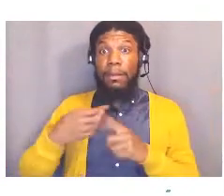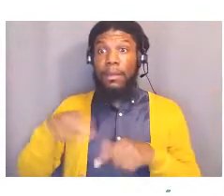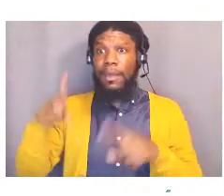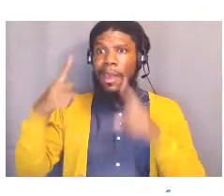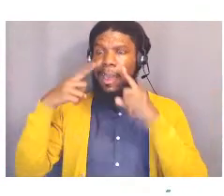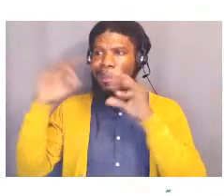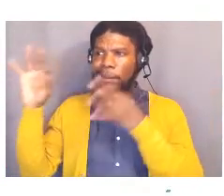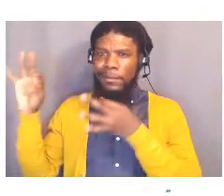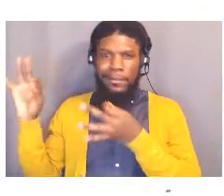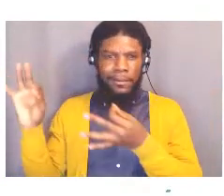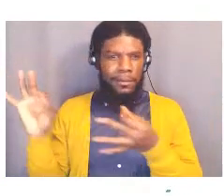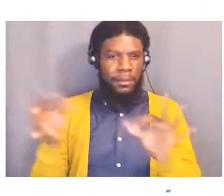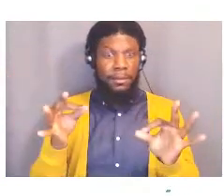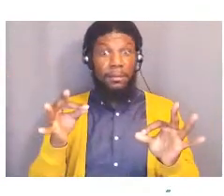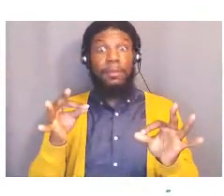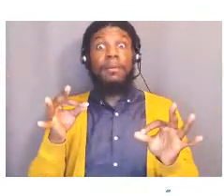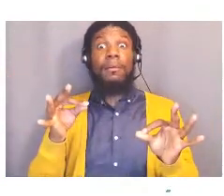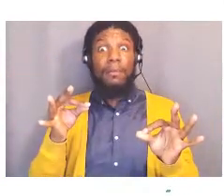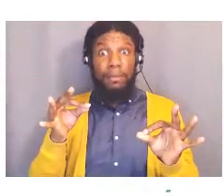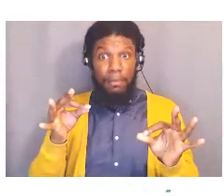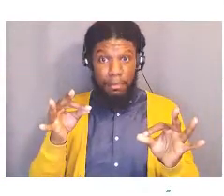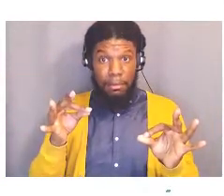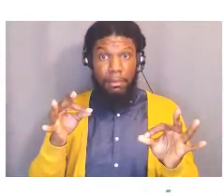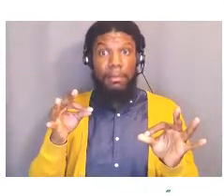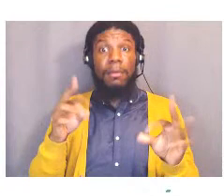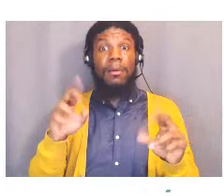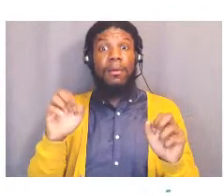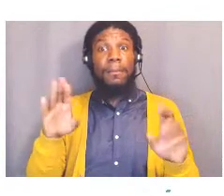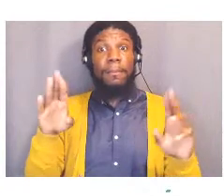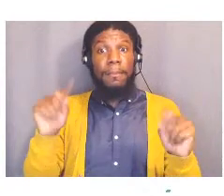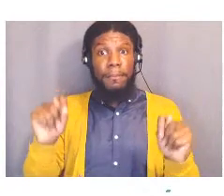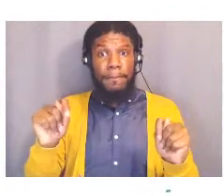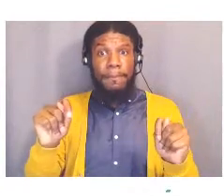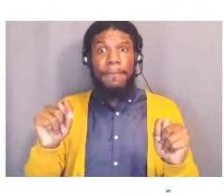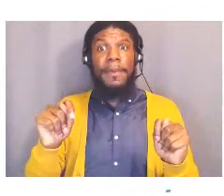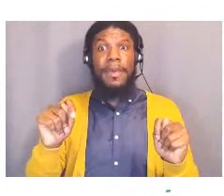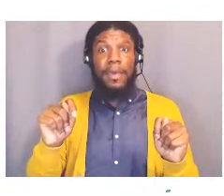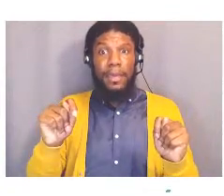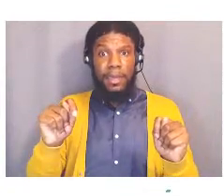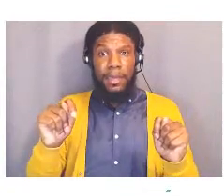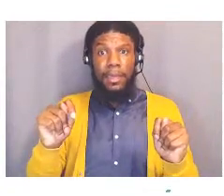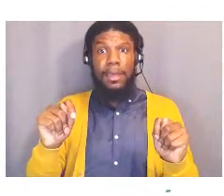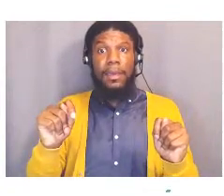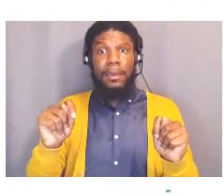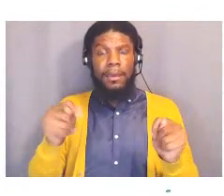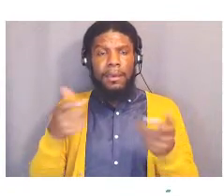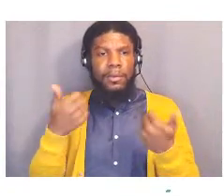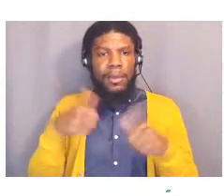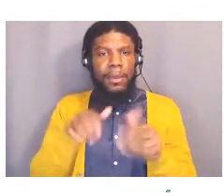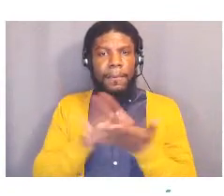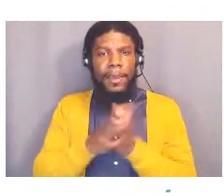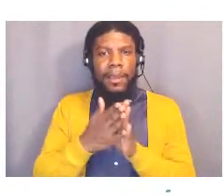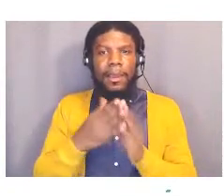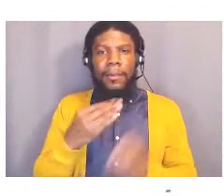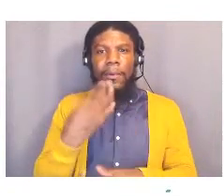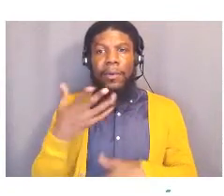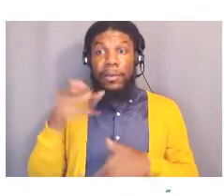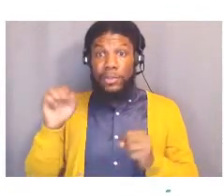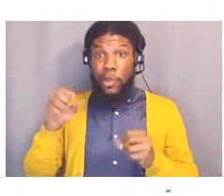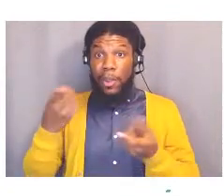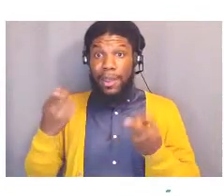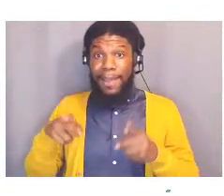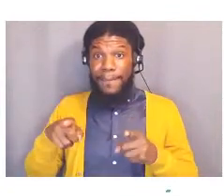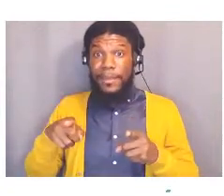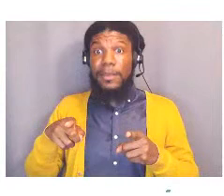eye saw a rabbit down in the grass trying to get cool. So he flew down